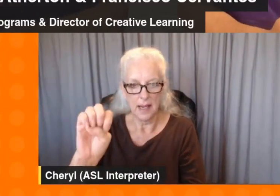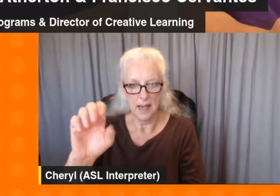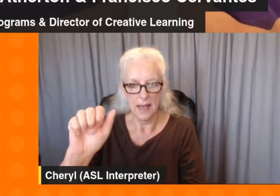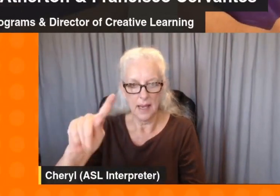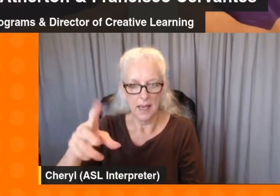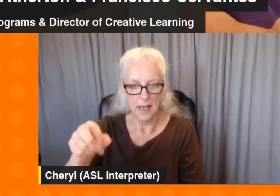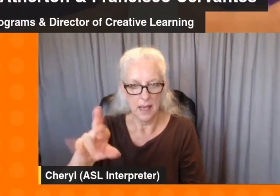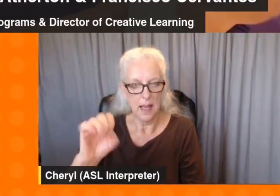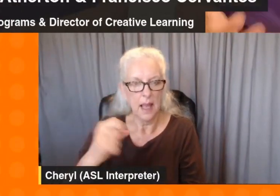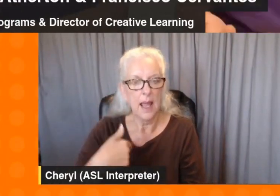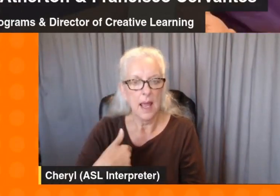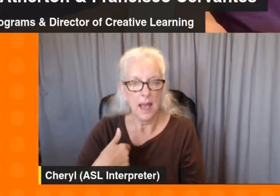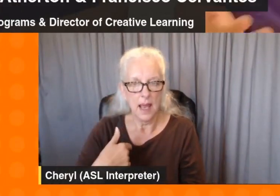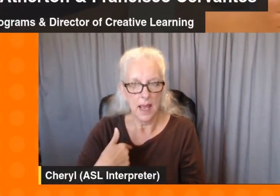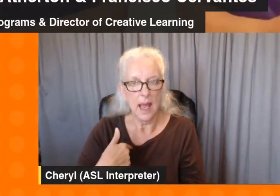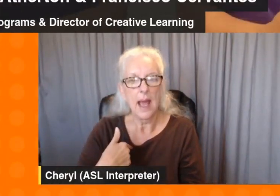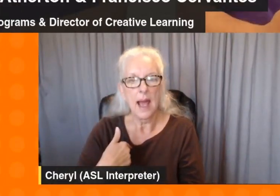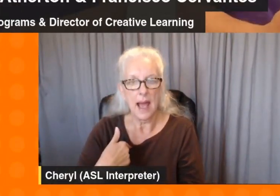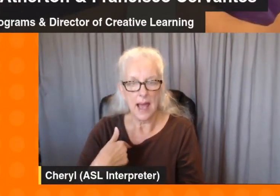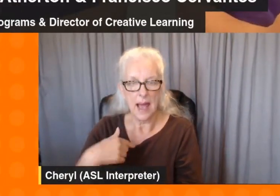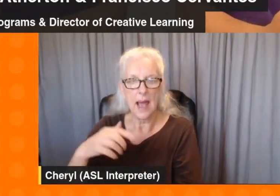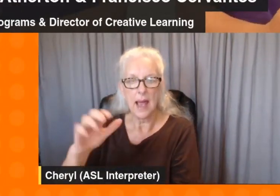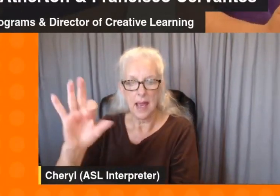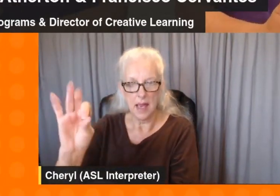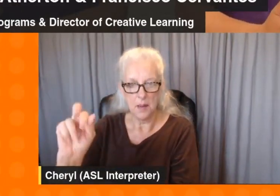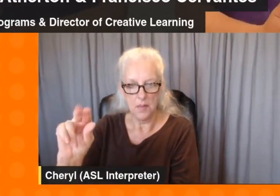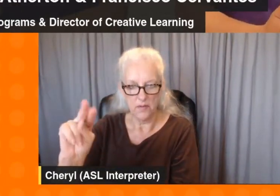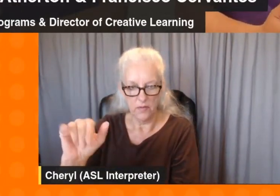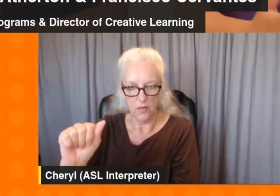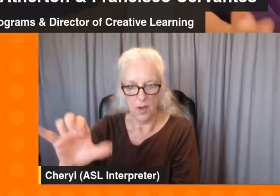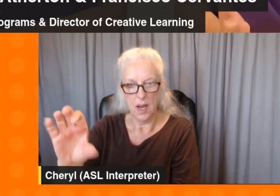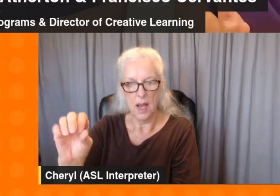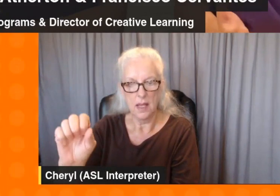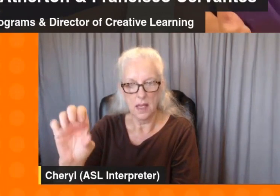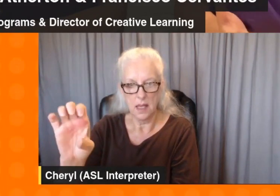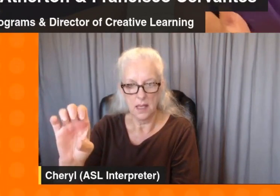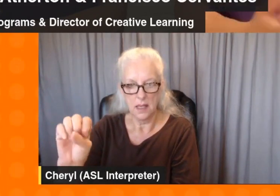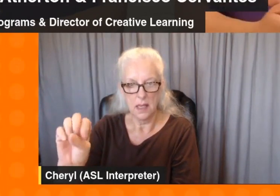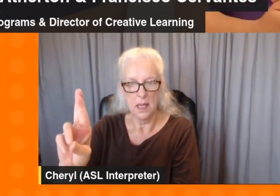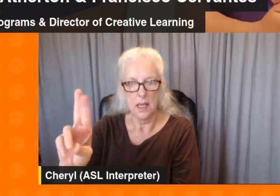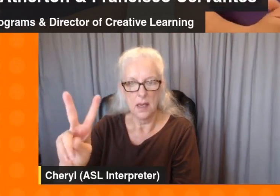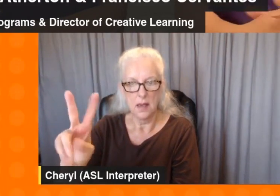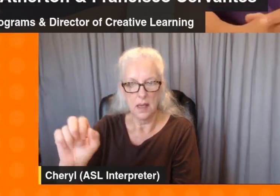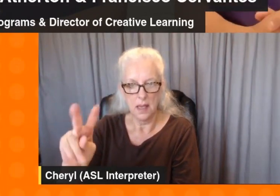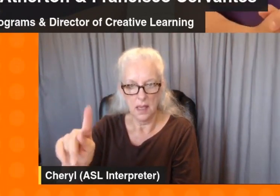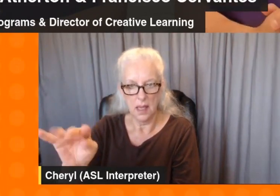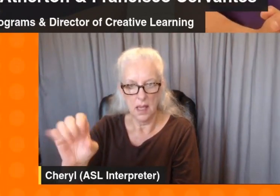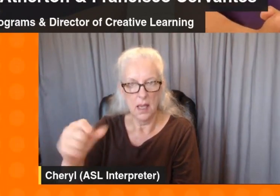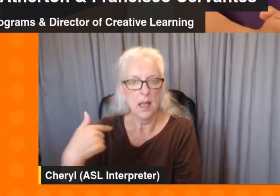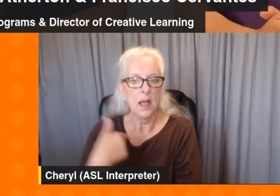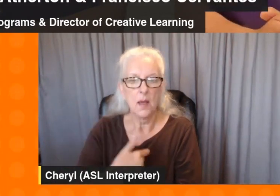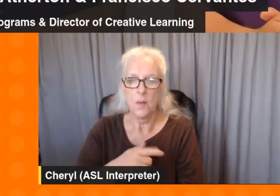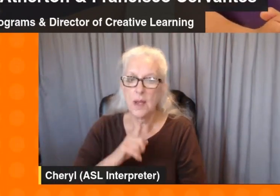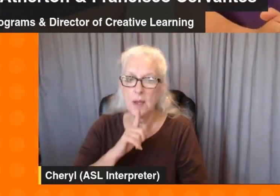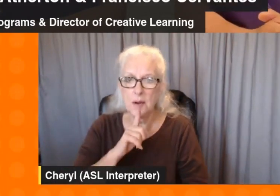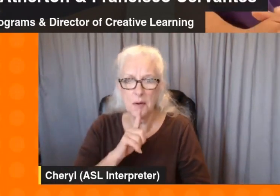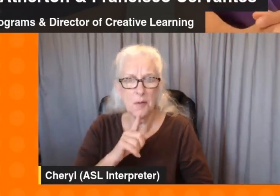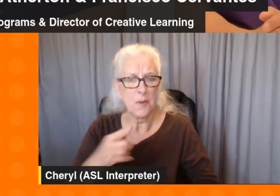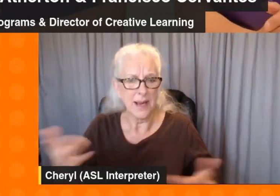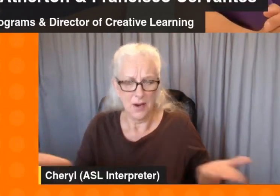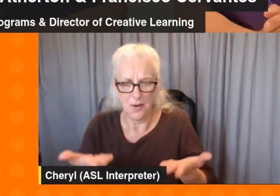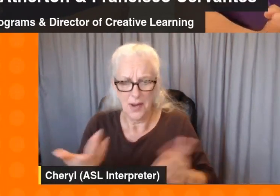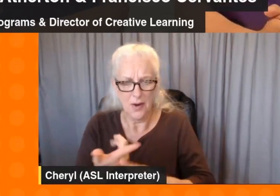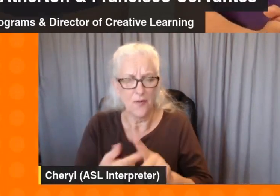the Scratch Foundation. I am Francisco Cervantes, Director of Creative Learning at the wonderful Scratch Foundation, and we are live from